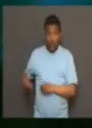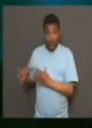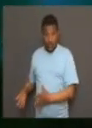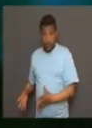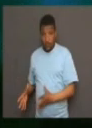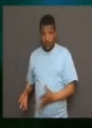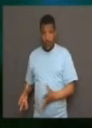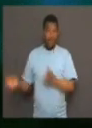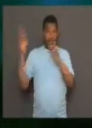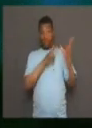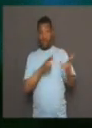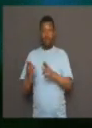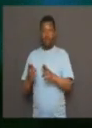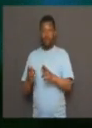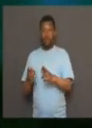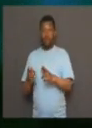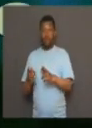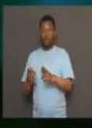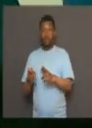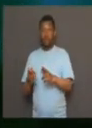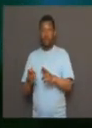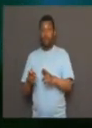Students, let's get ready.